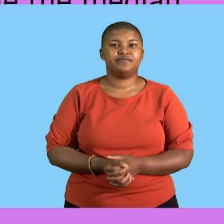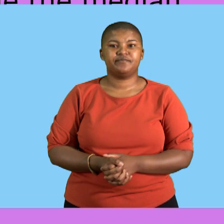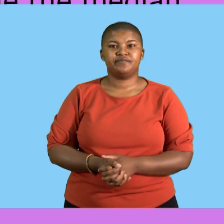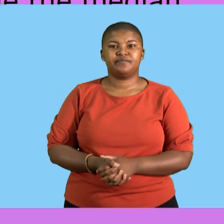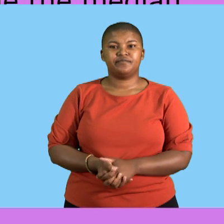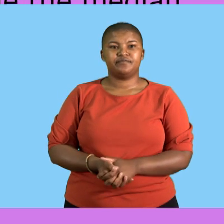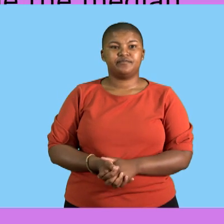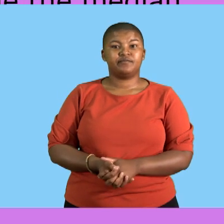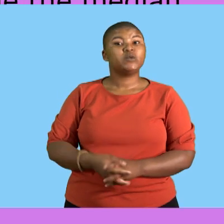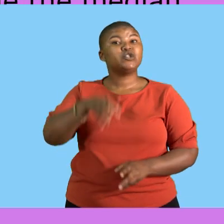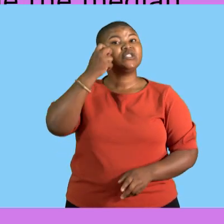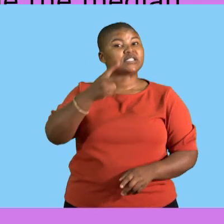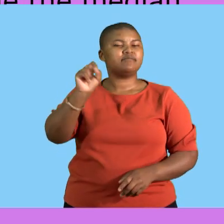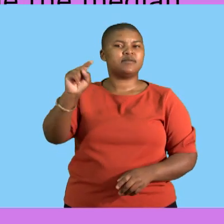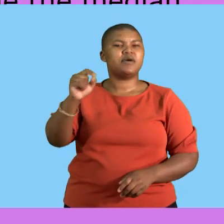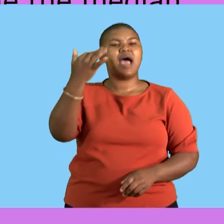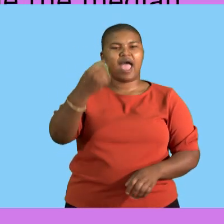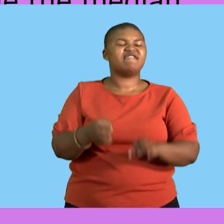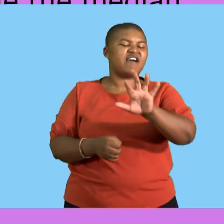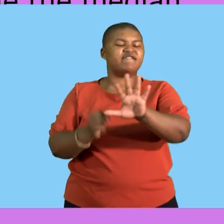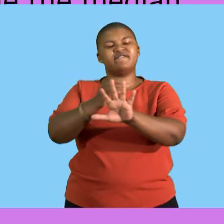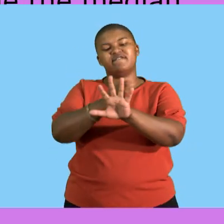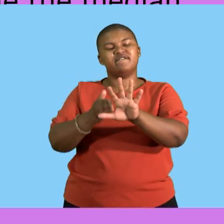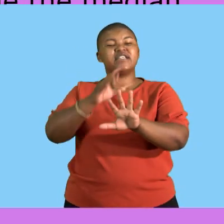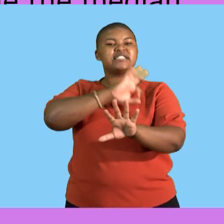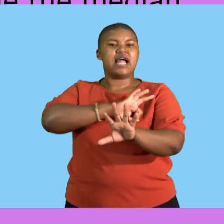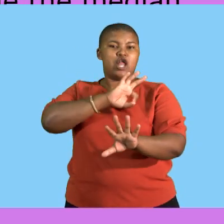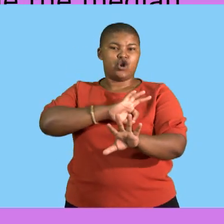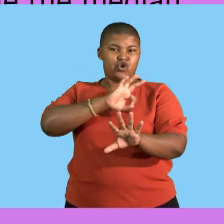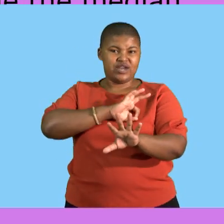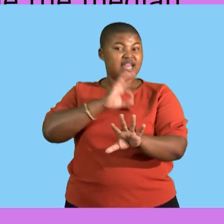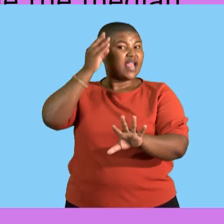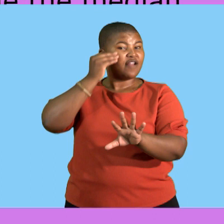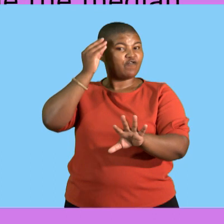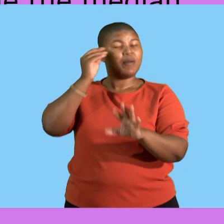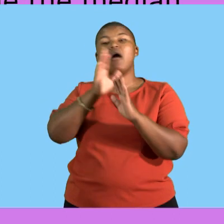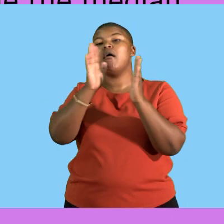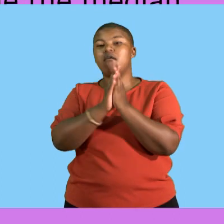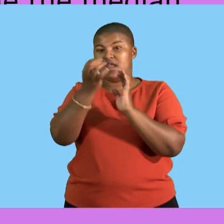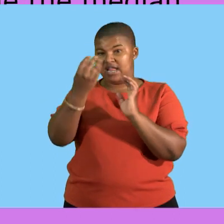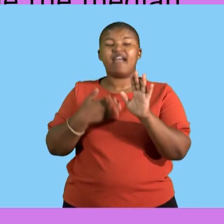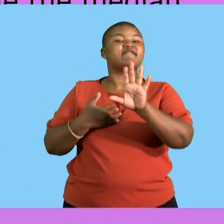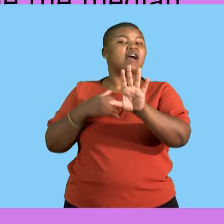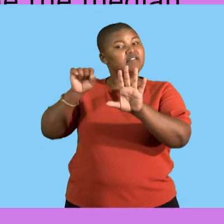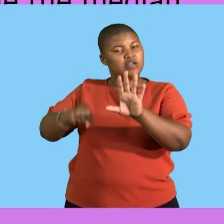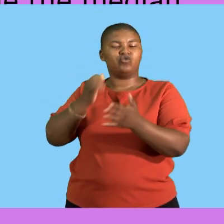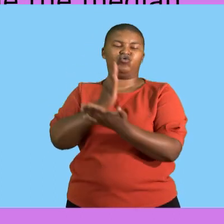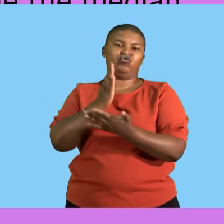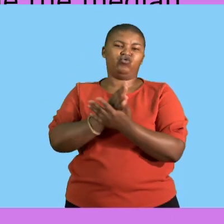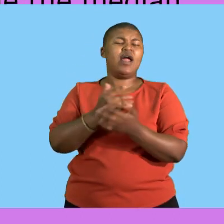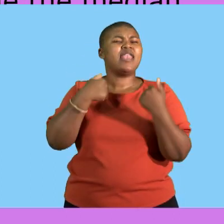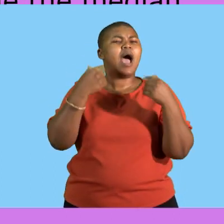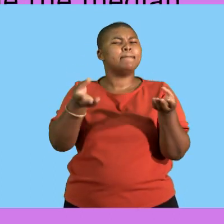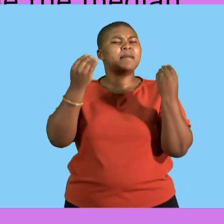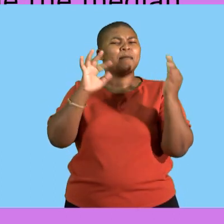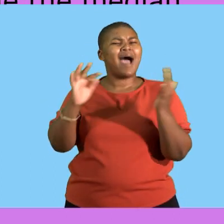4,850. So we have 5 salaries and the given data also indicates 5. Now, how do we find our